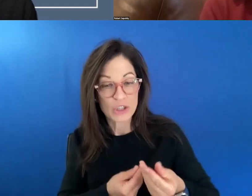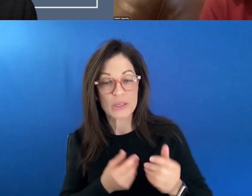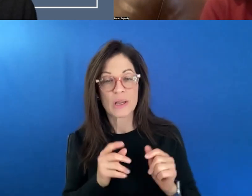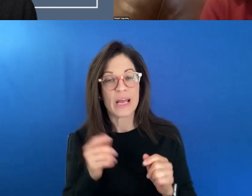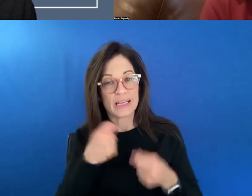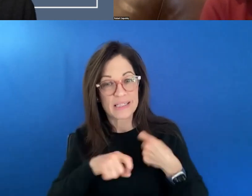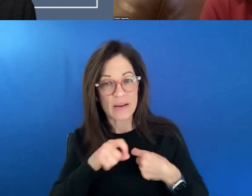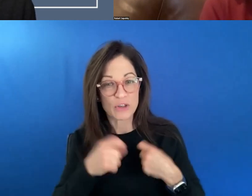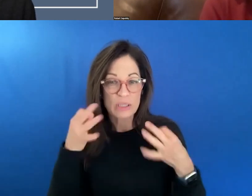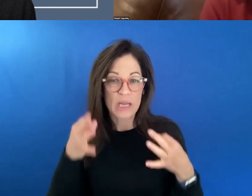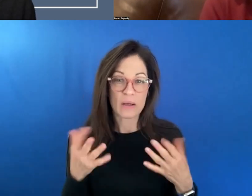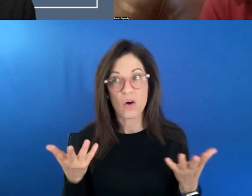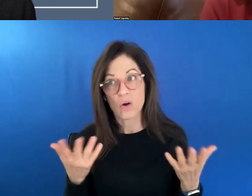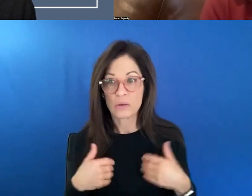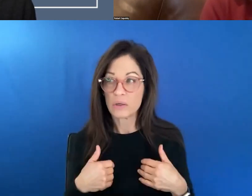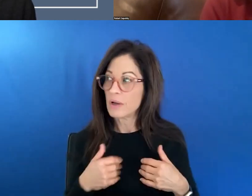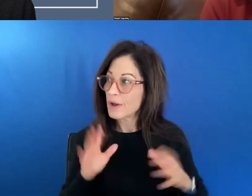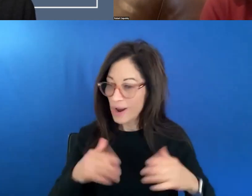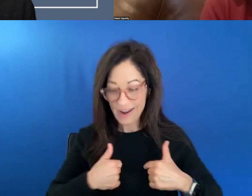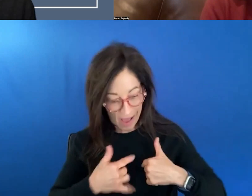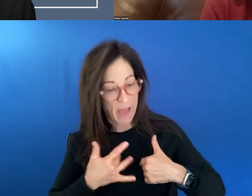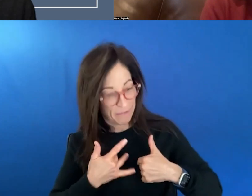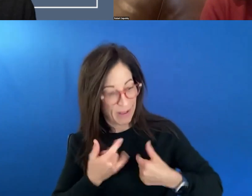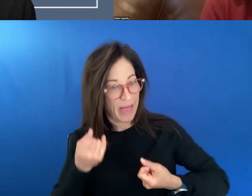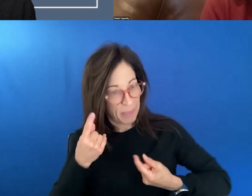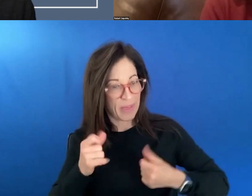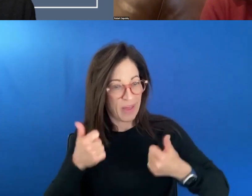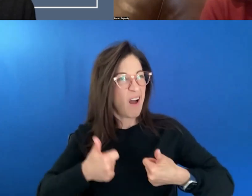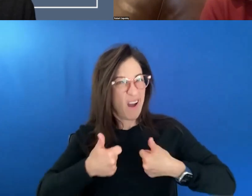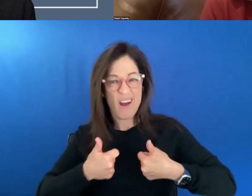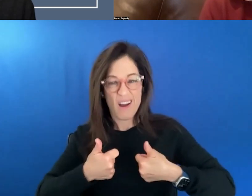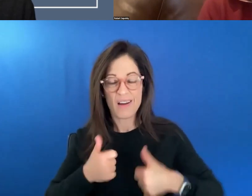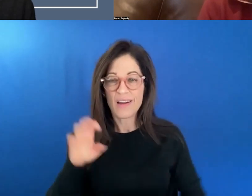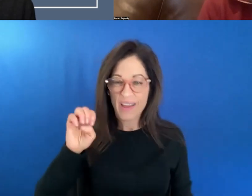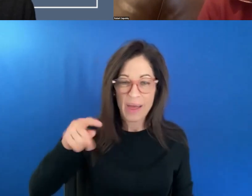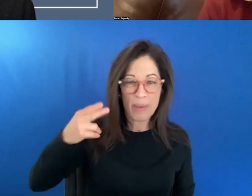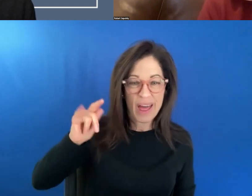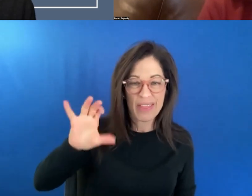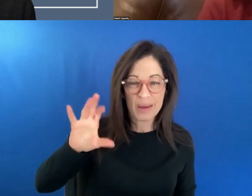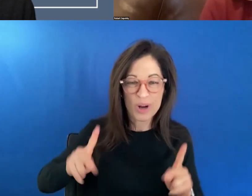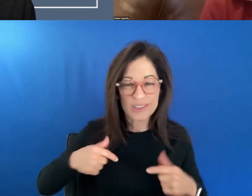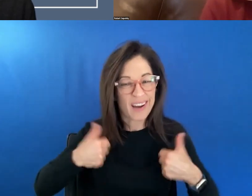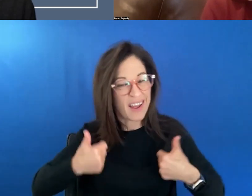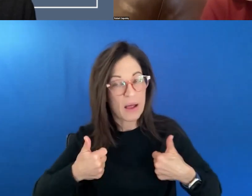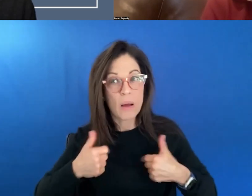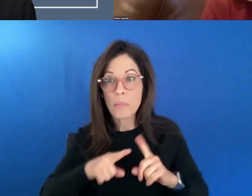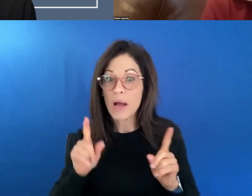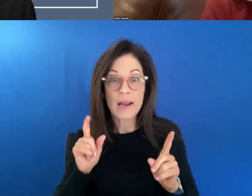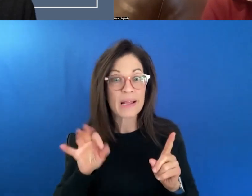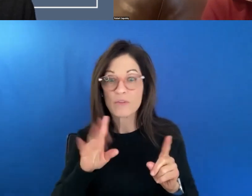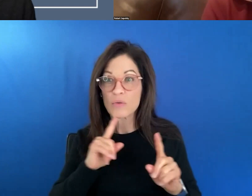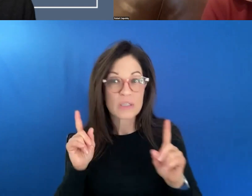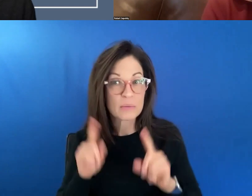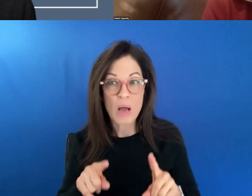just deciding, well, that's great. I feel empathy. Wow, what a empathic person I am. If your response